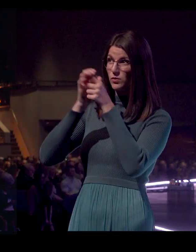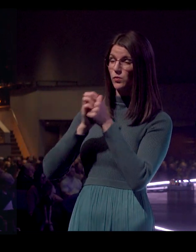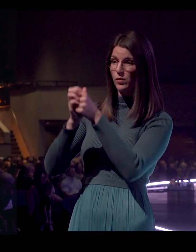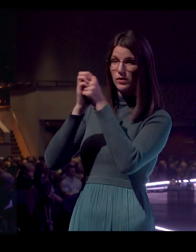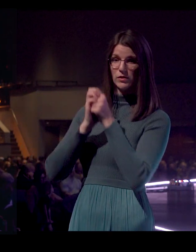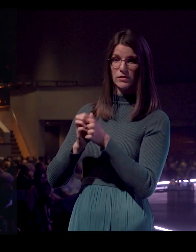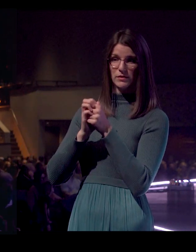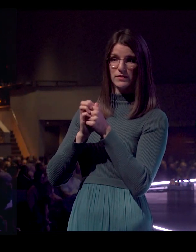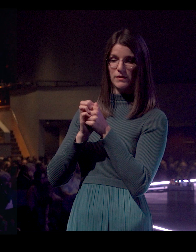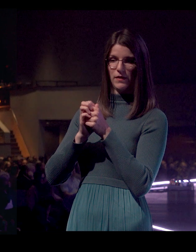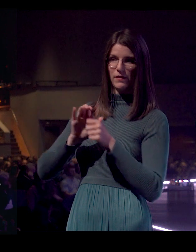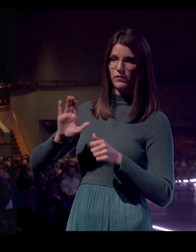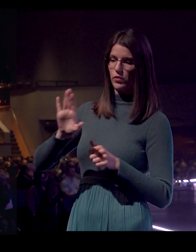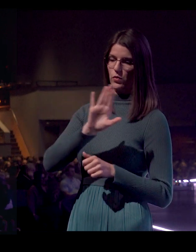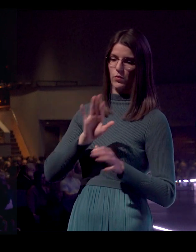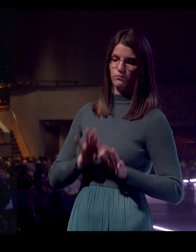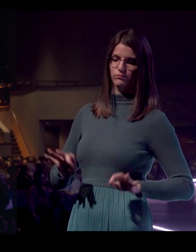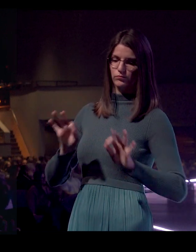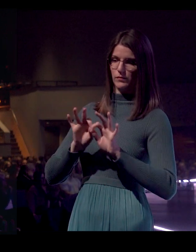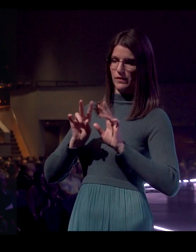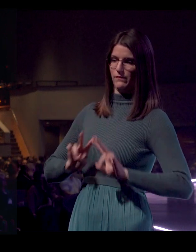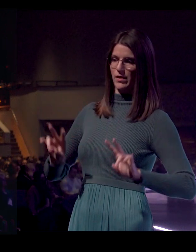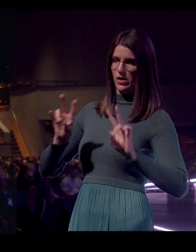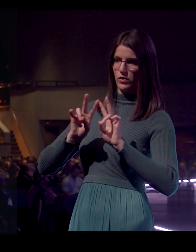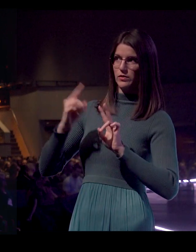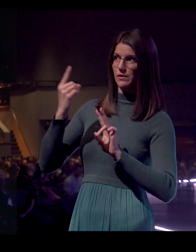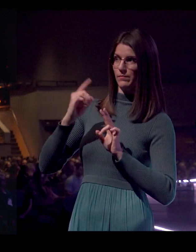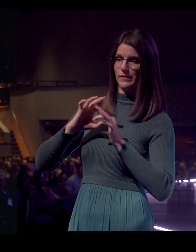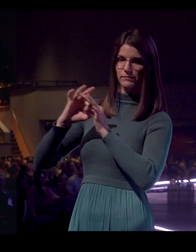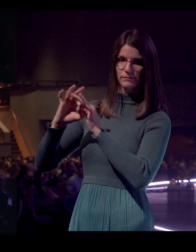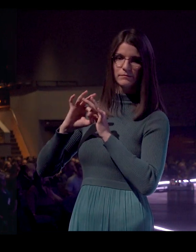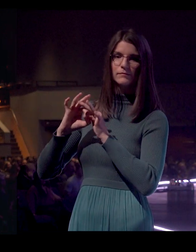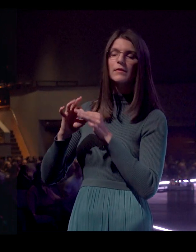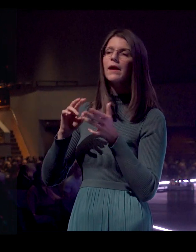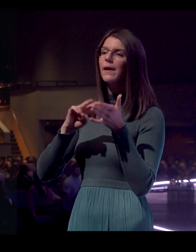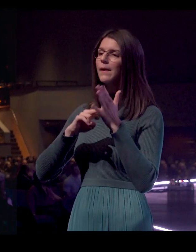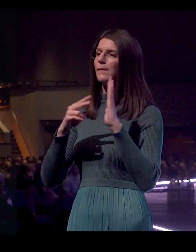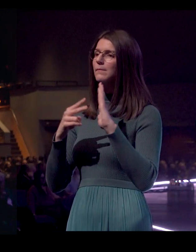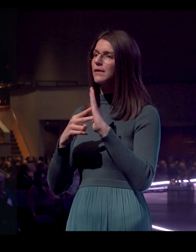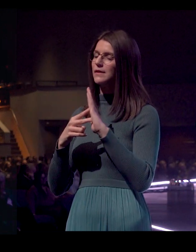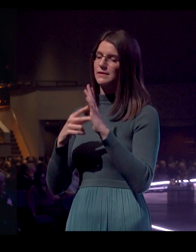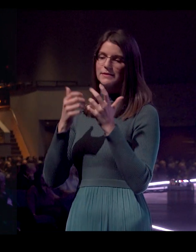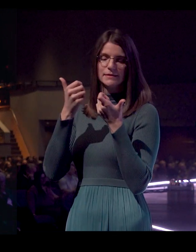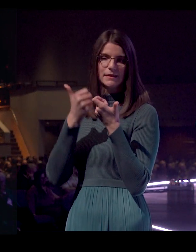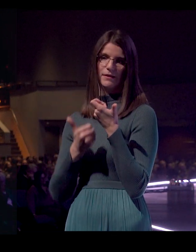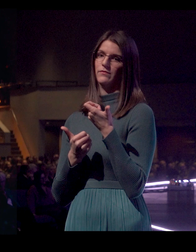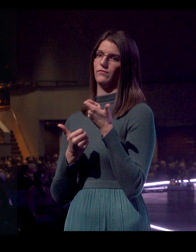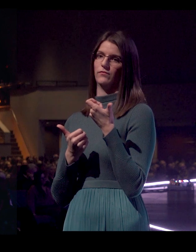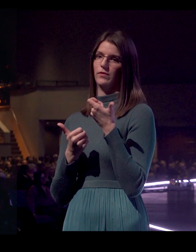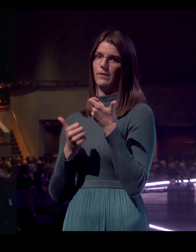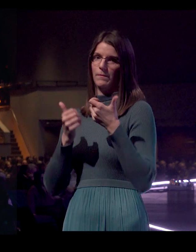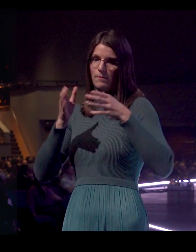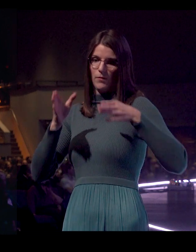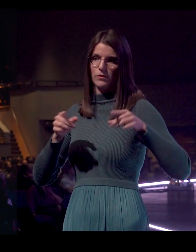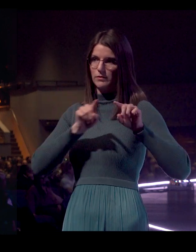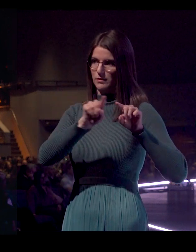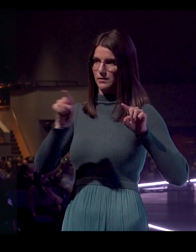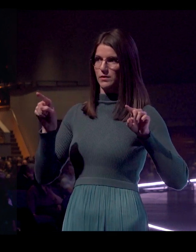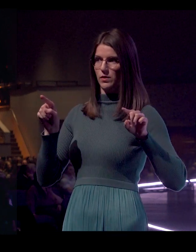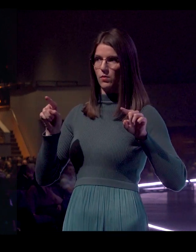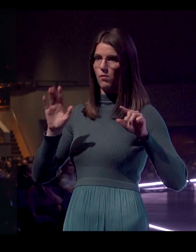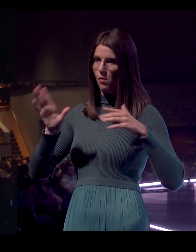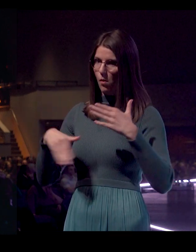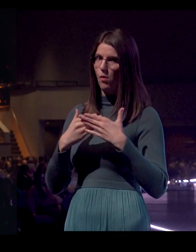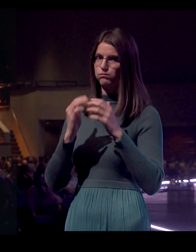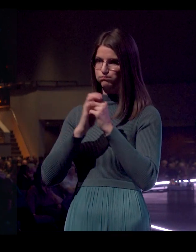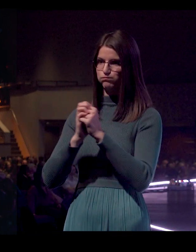means every single one of us worships. We find our worth and value somewhere. The